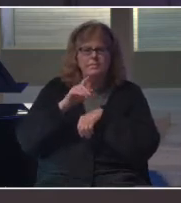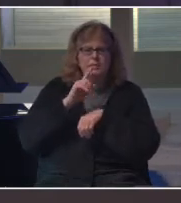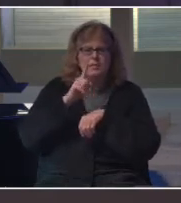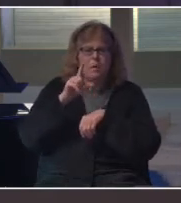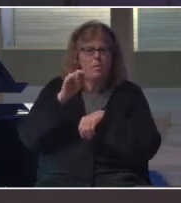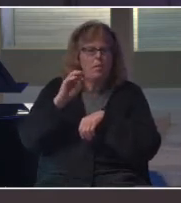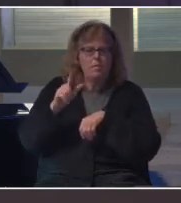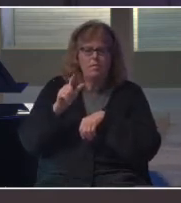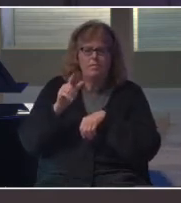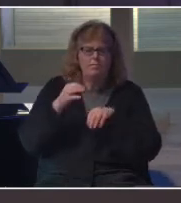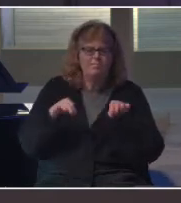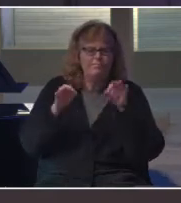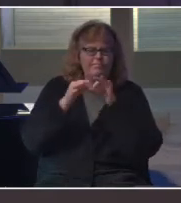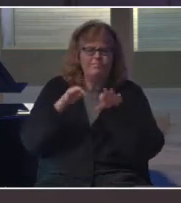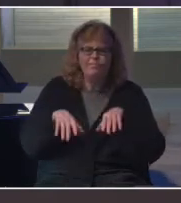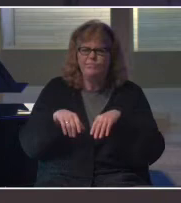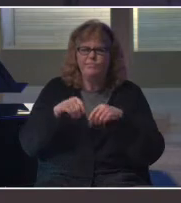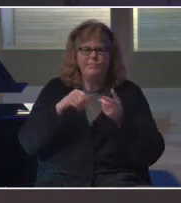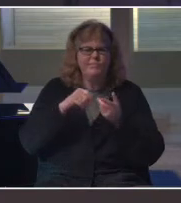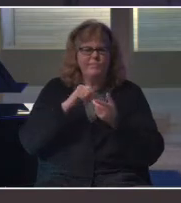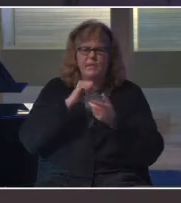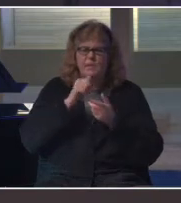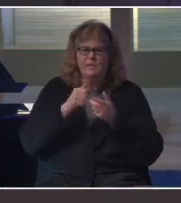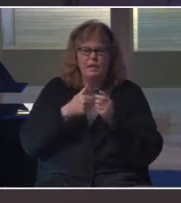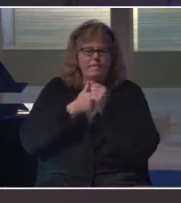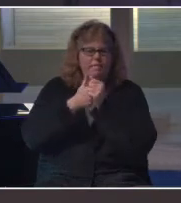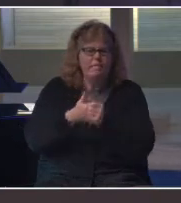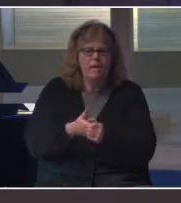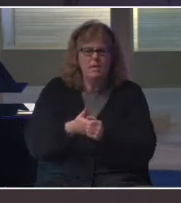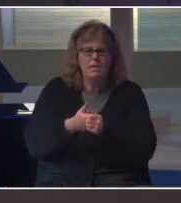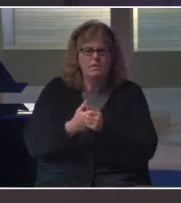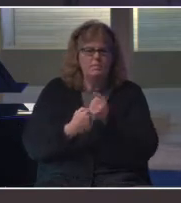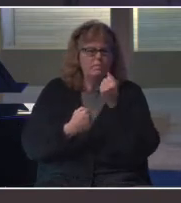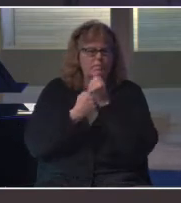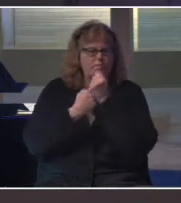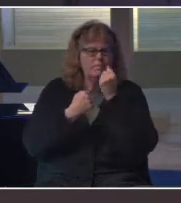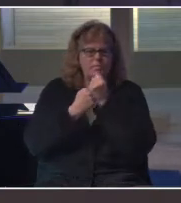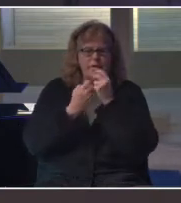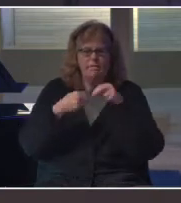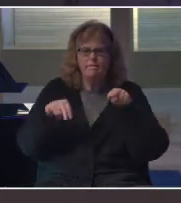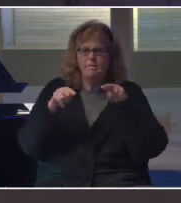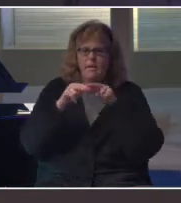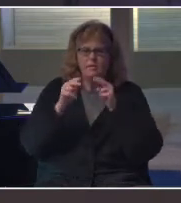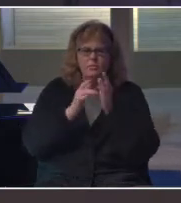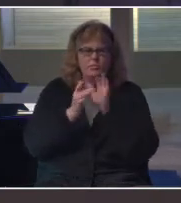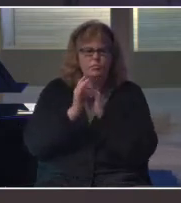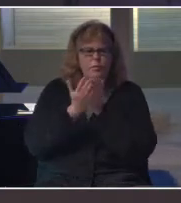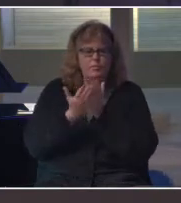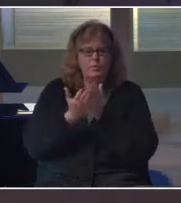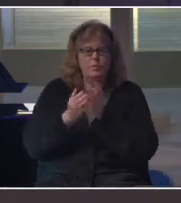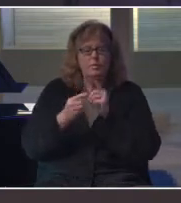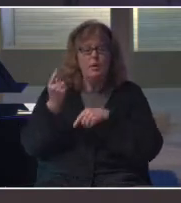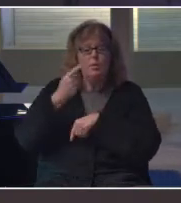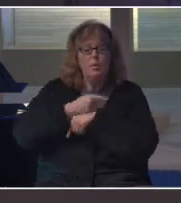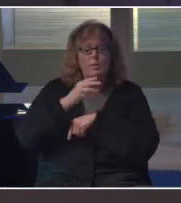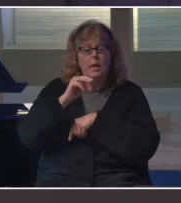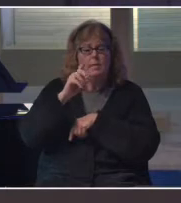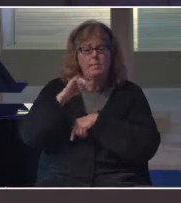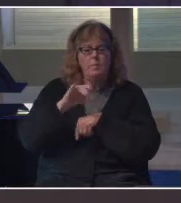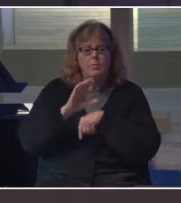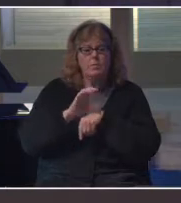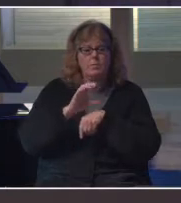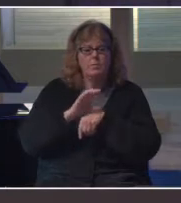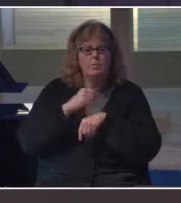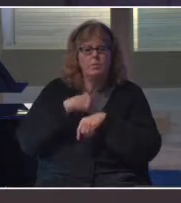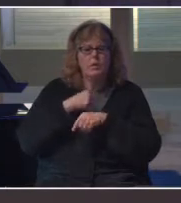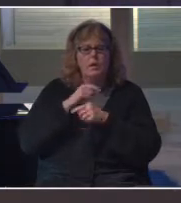liberal, they're worthless. They do not at all adhere to or hold or value what Scripture says. But one day at Moody Church, I stumbled